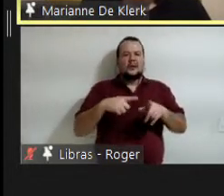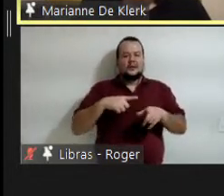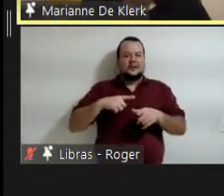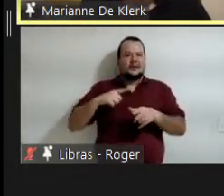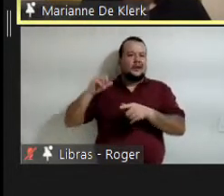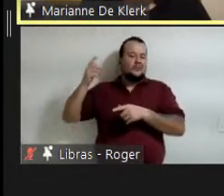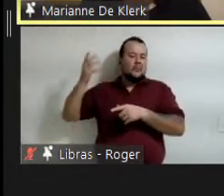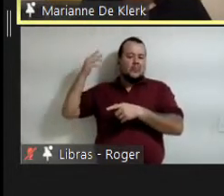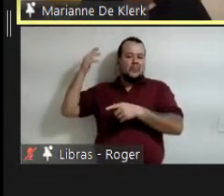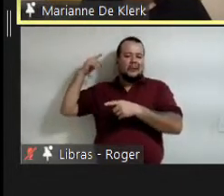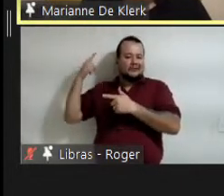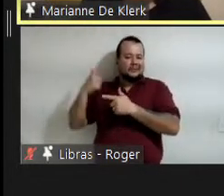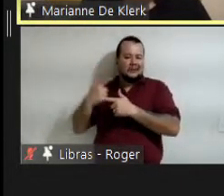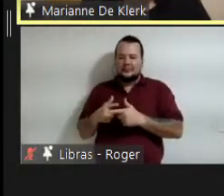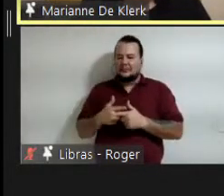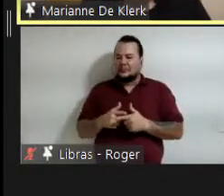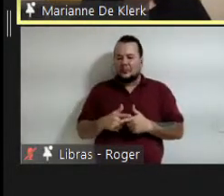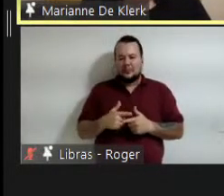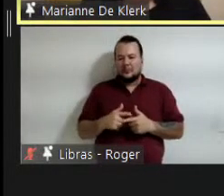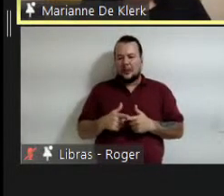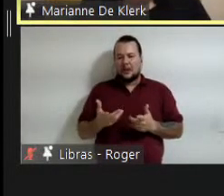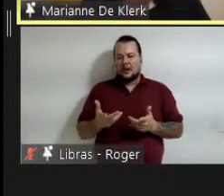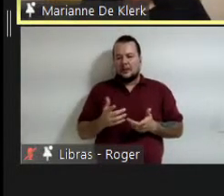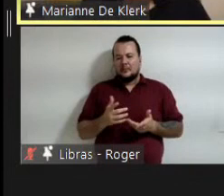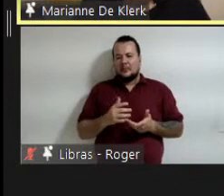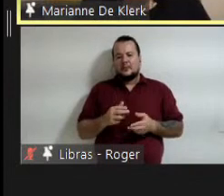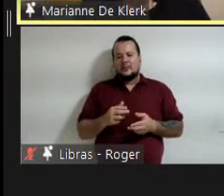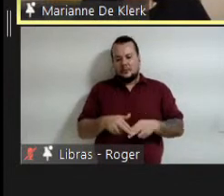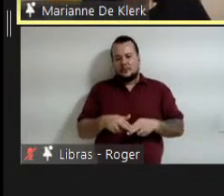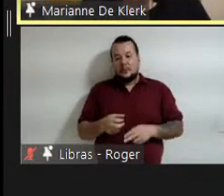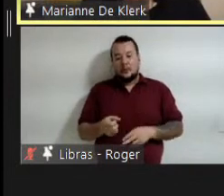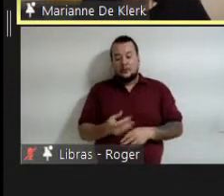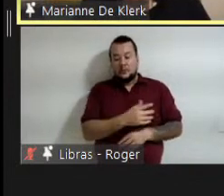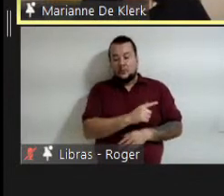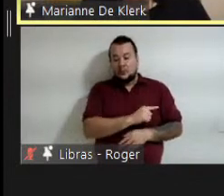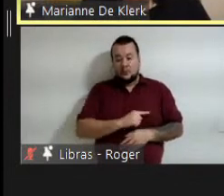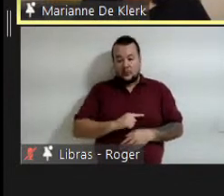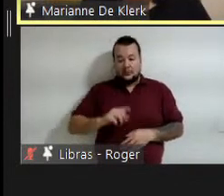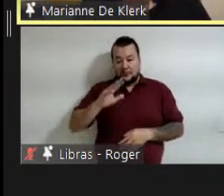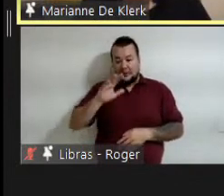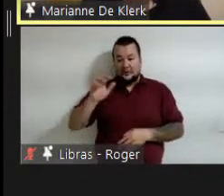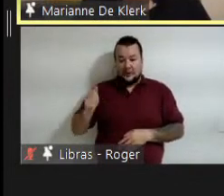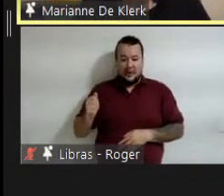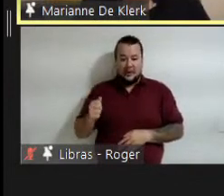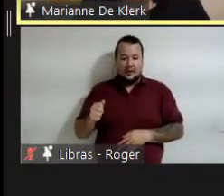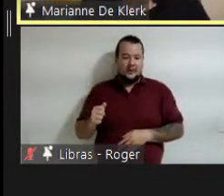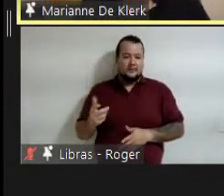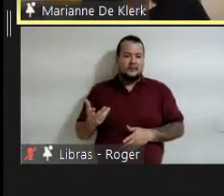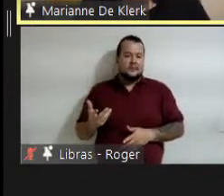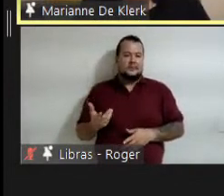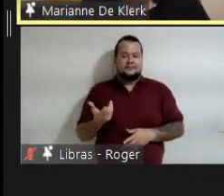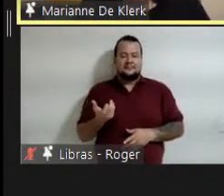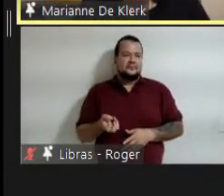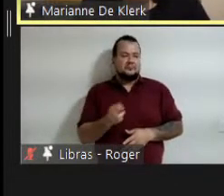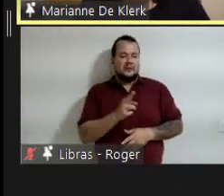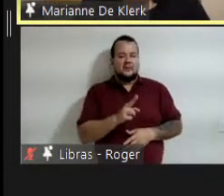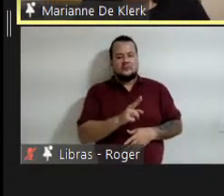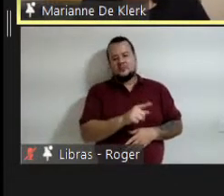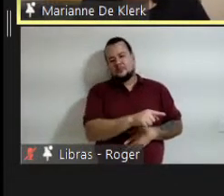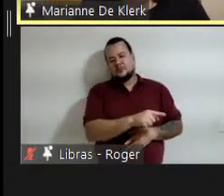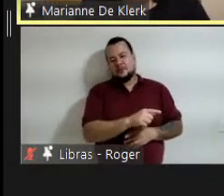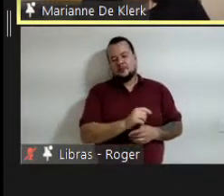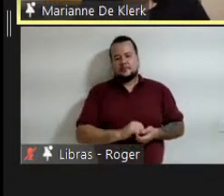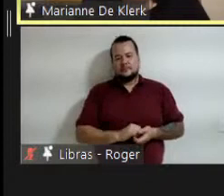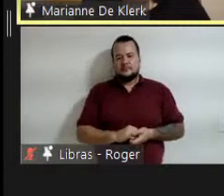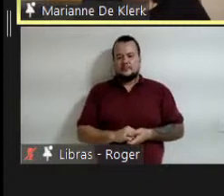of the new government officials are resistant in reusing them. And a big debate right now is how do you